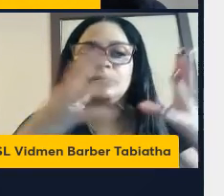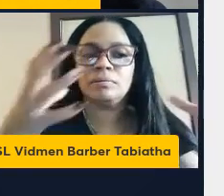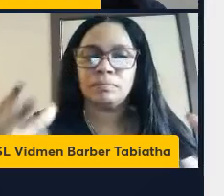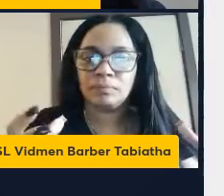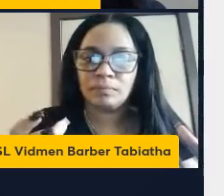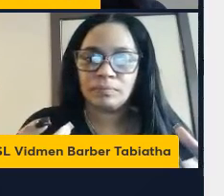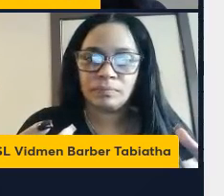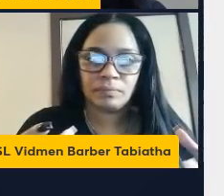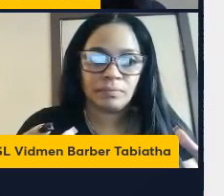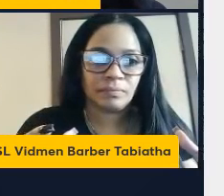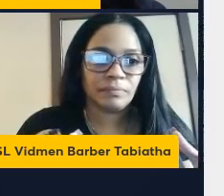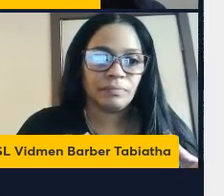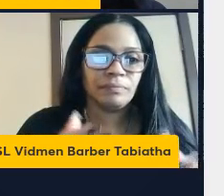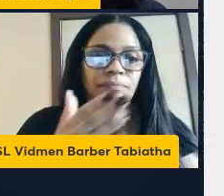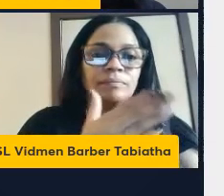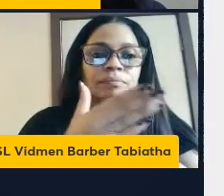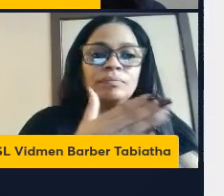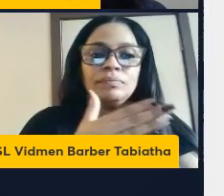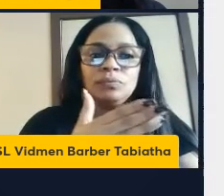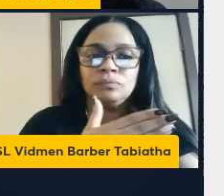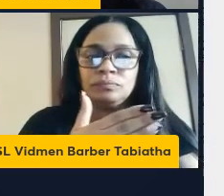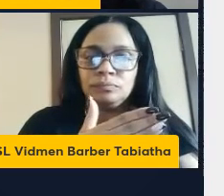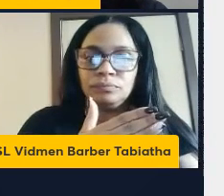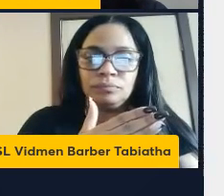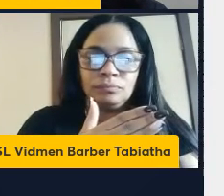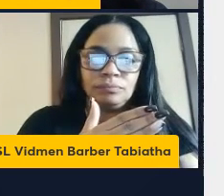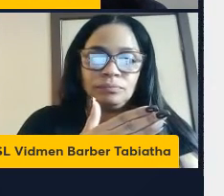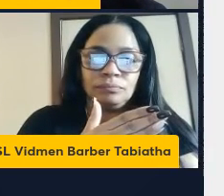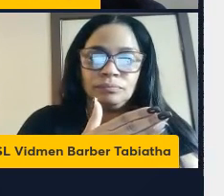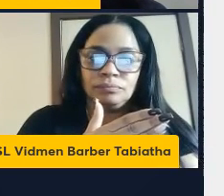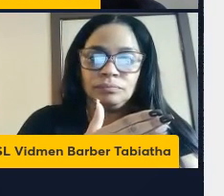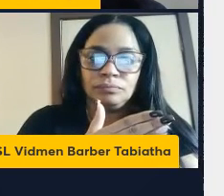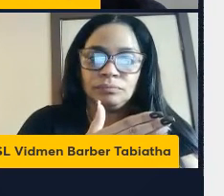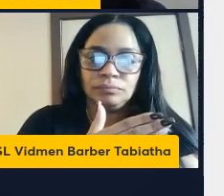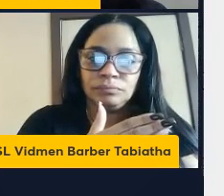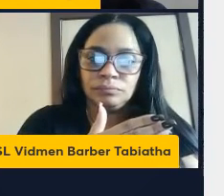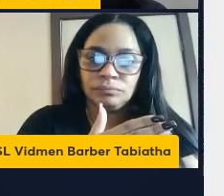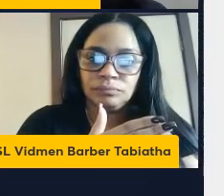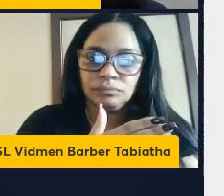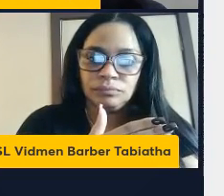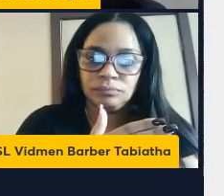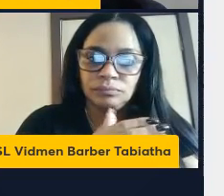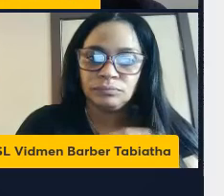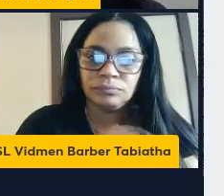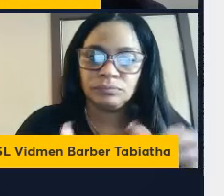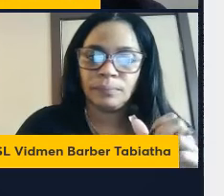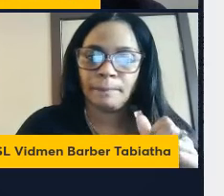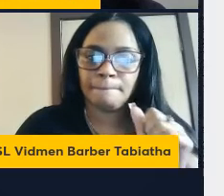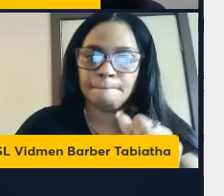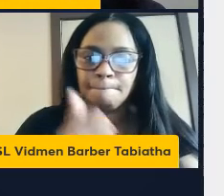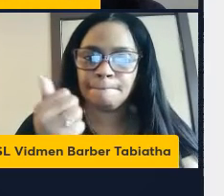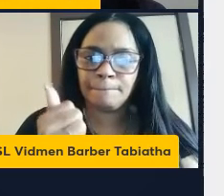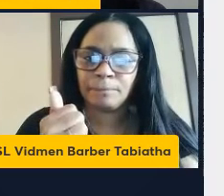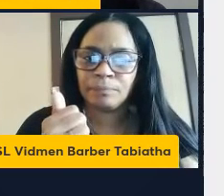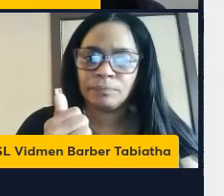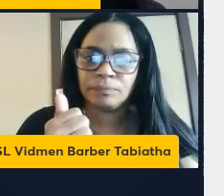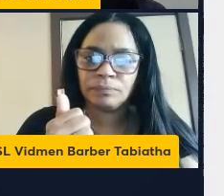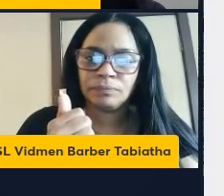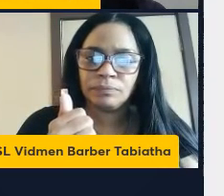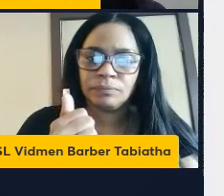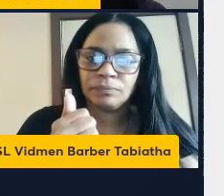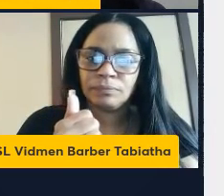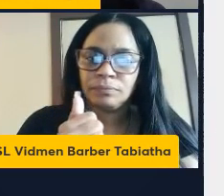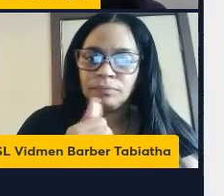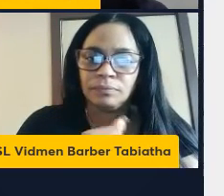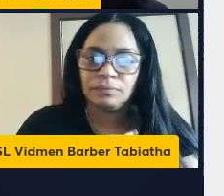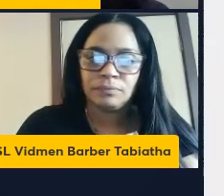collaboration between many of our collaborators in the SAD, between Northern SAD collaboration, mostly Cambridge and those in the Cambridge and